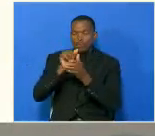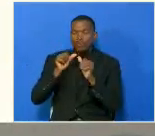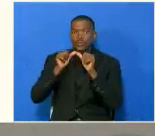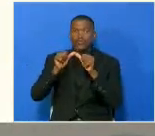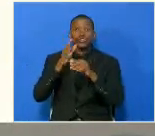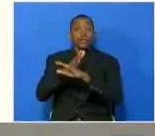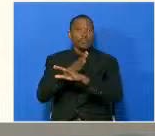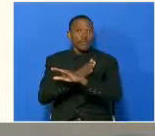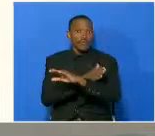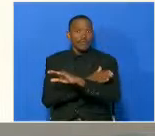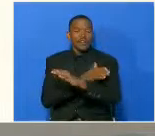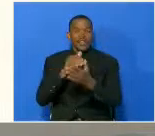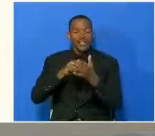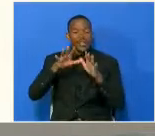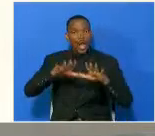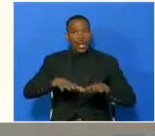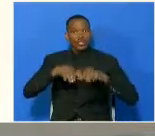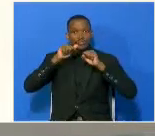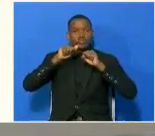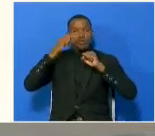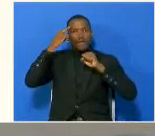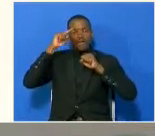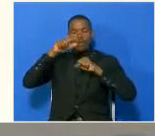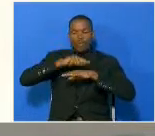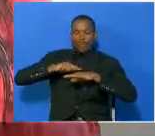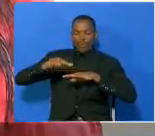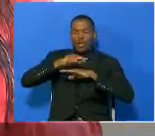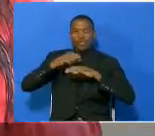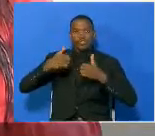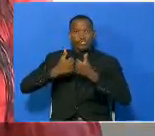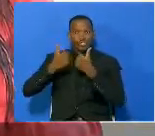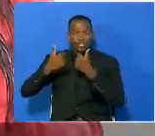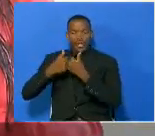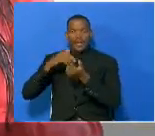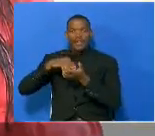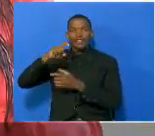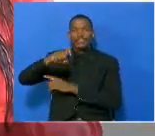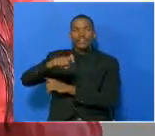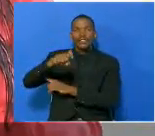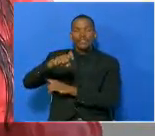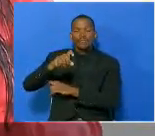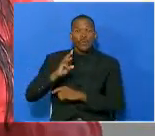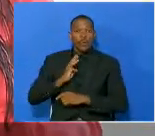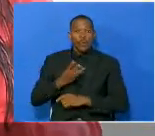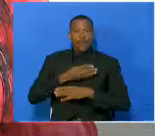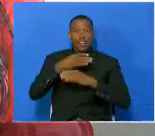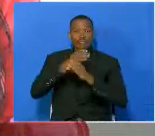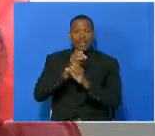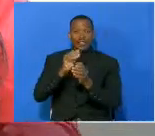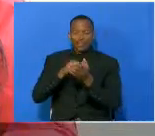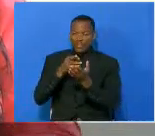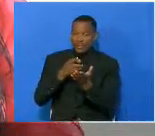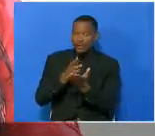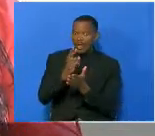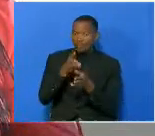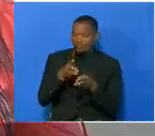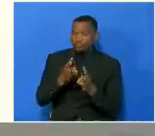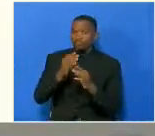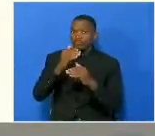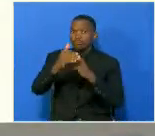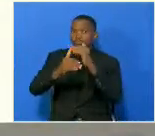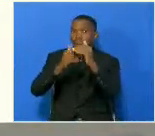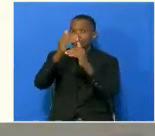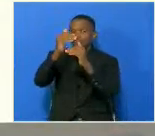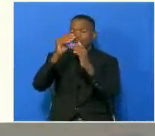improvement and adaptation to our local conditions and needs. We are creating a right platform to